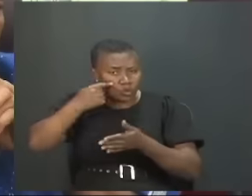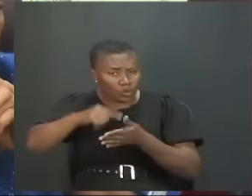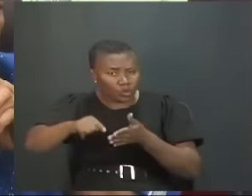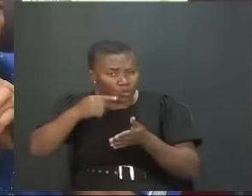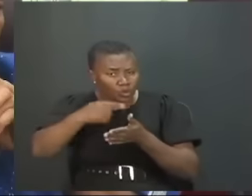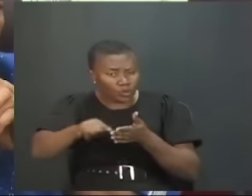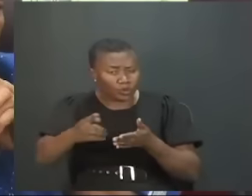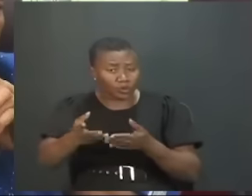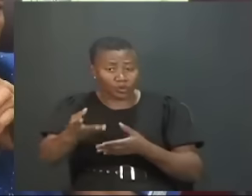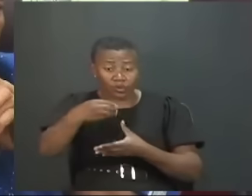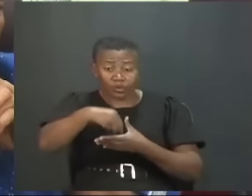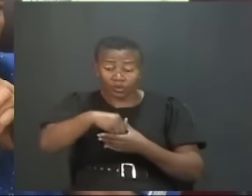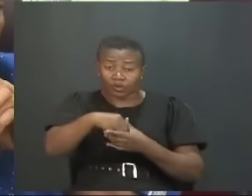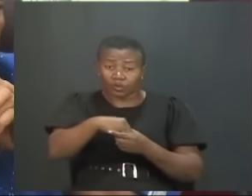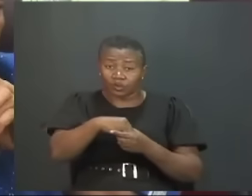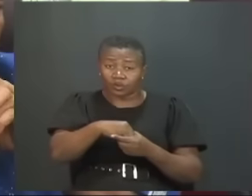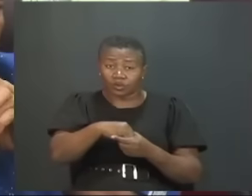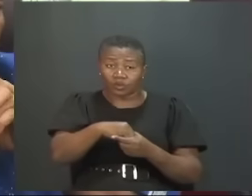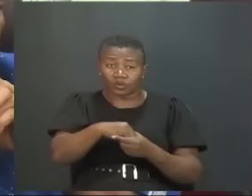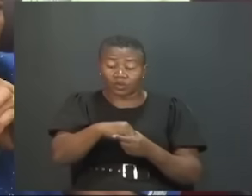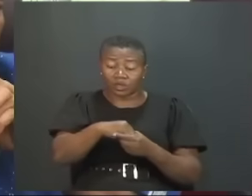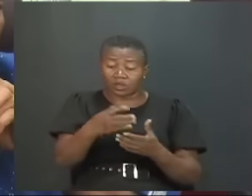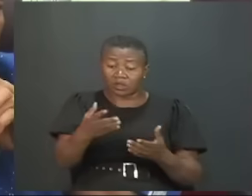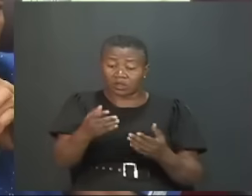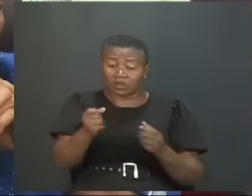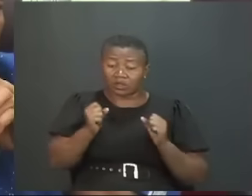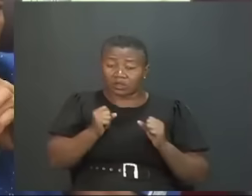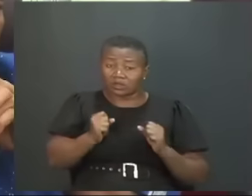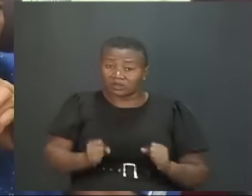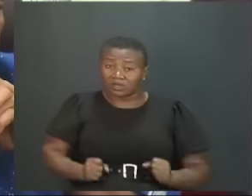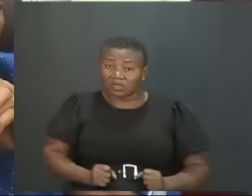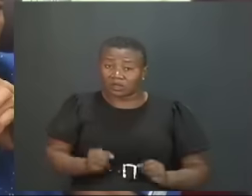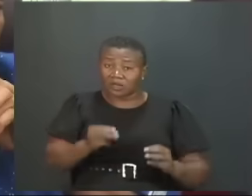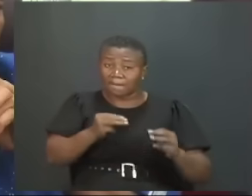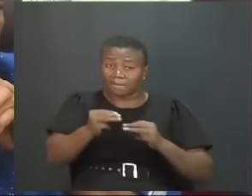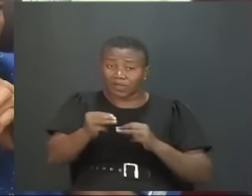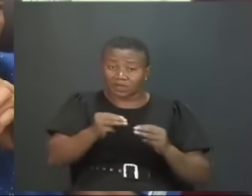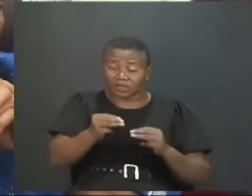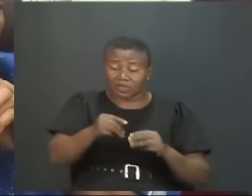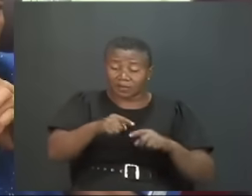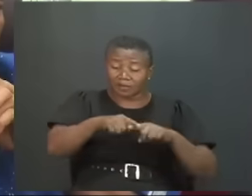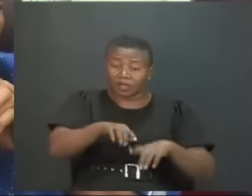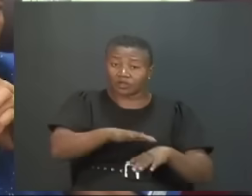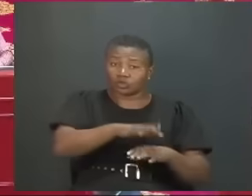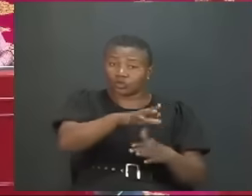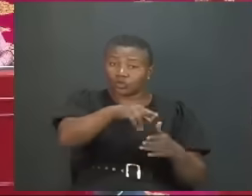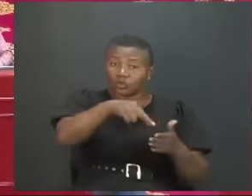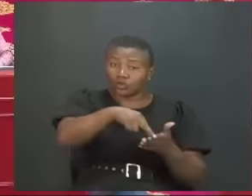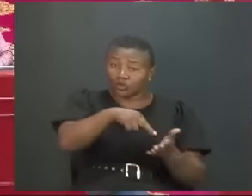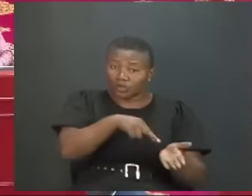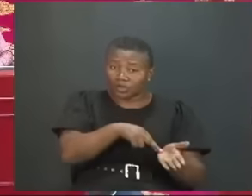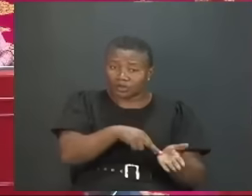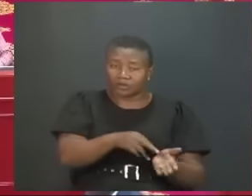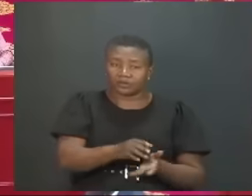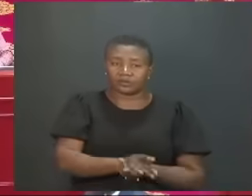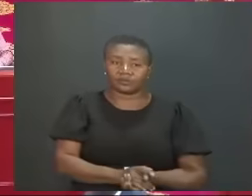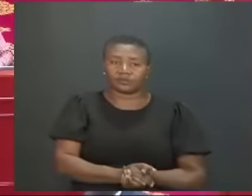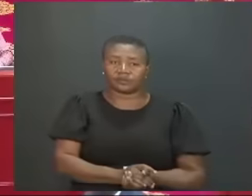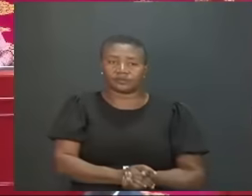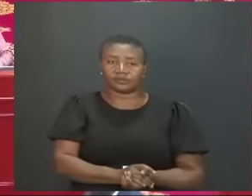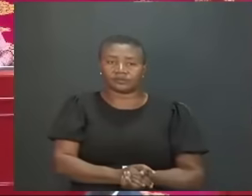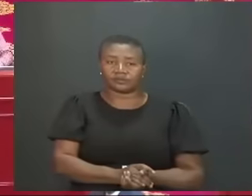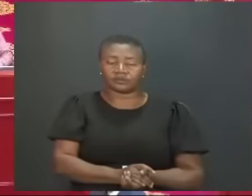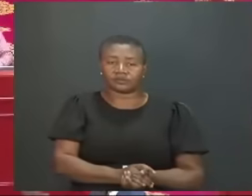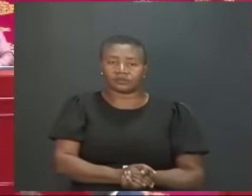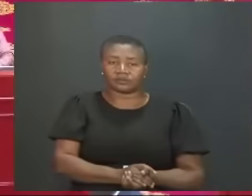including the very subject matter of your ruling. Mr. Speaker, he